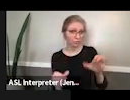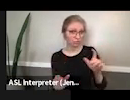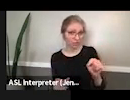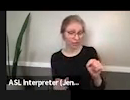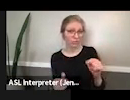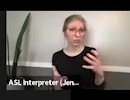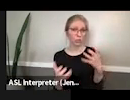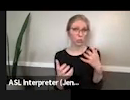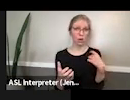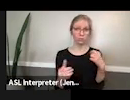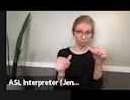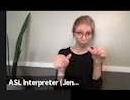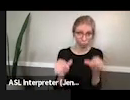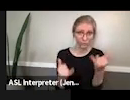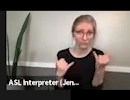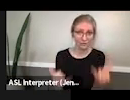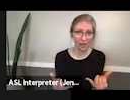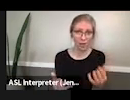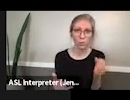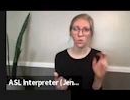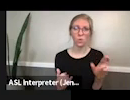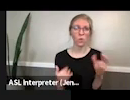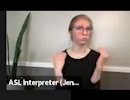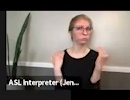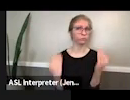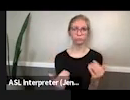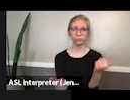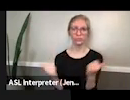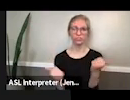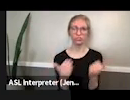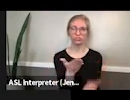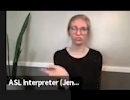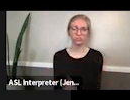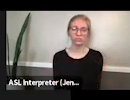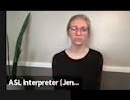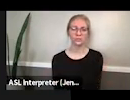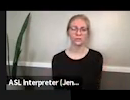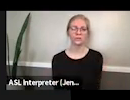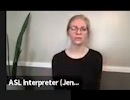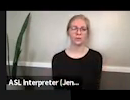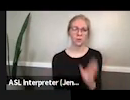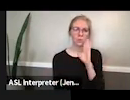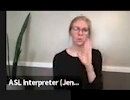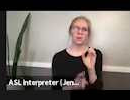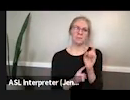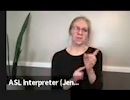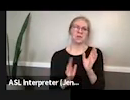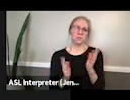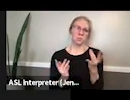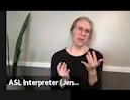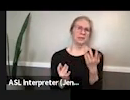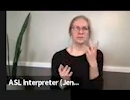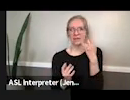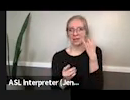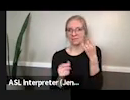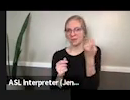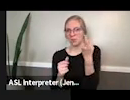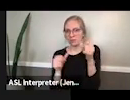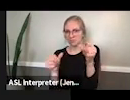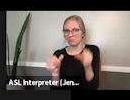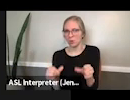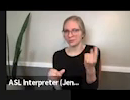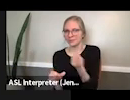to stick in there right now, or should we just charge ahead? Let's take a few seconds, Lisa, and see if anybody populates the chat